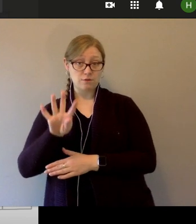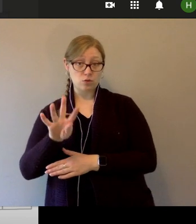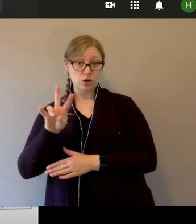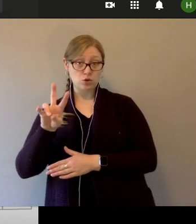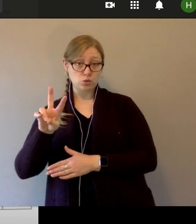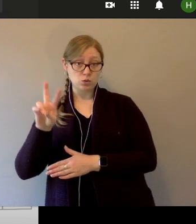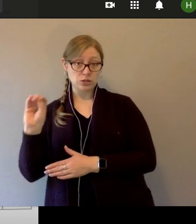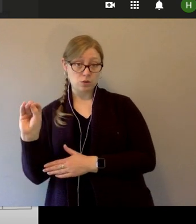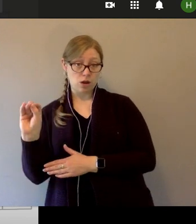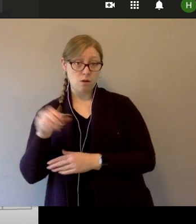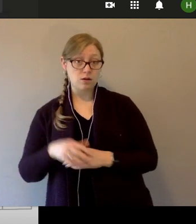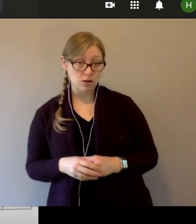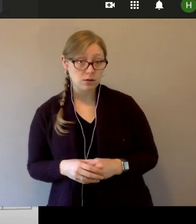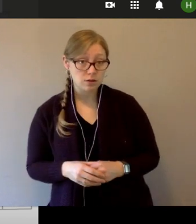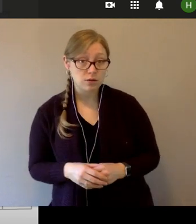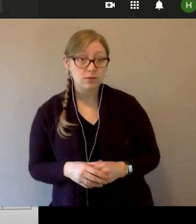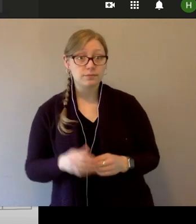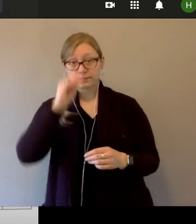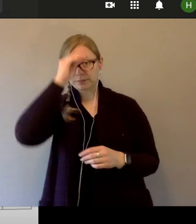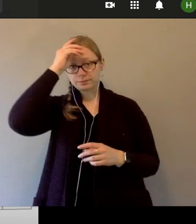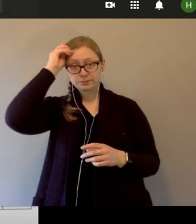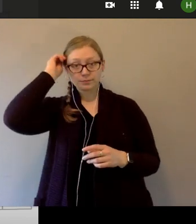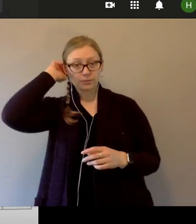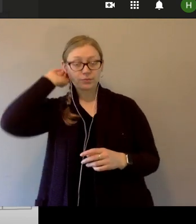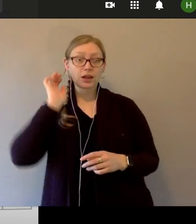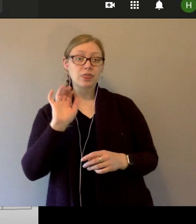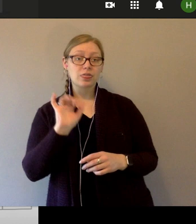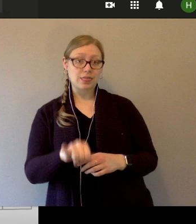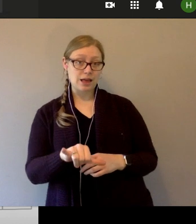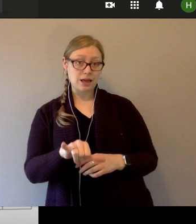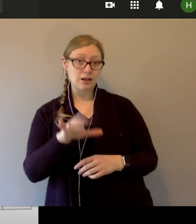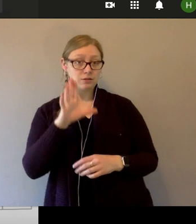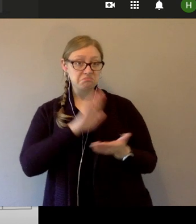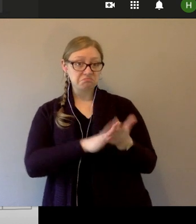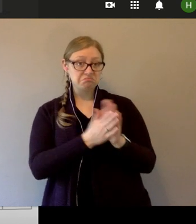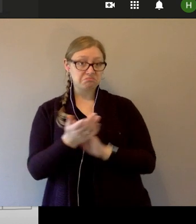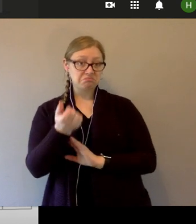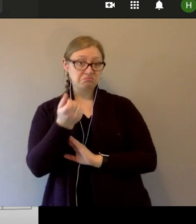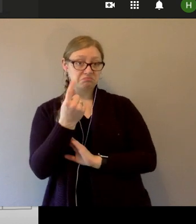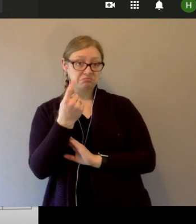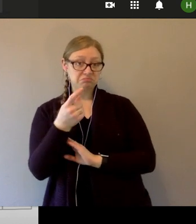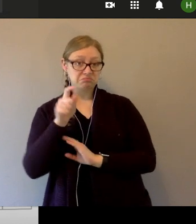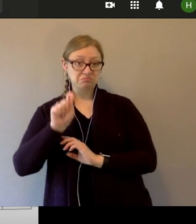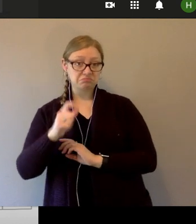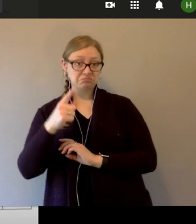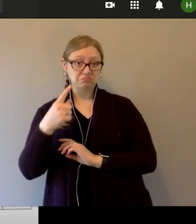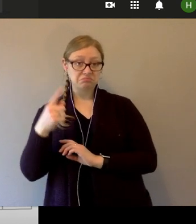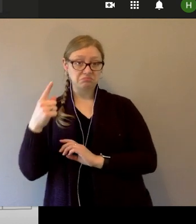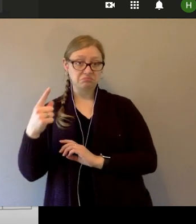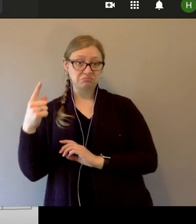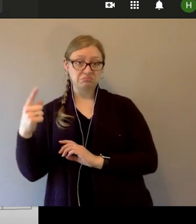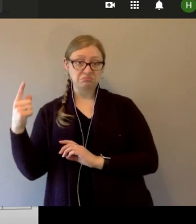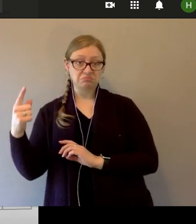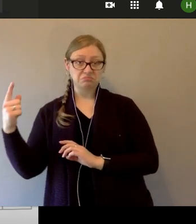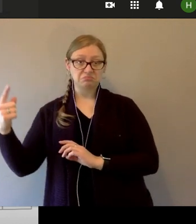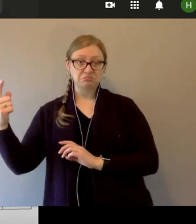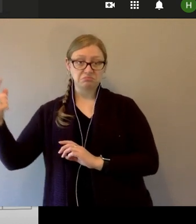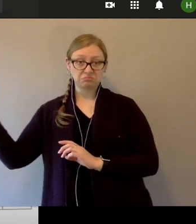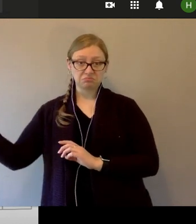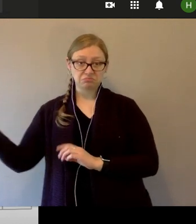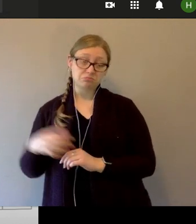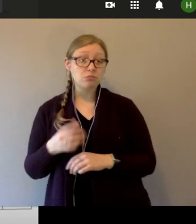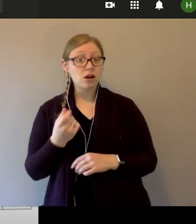0.3420. And that turns out to be 11.1 repeating. So 11 and 1/9. And